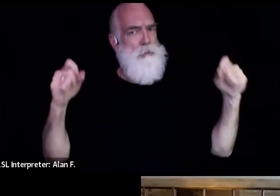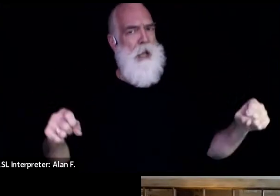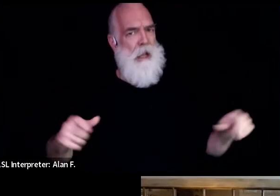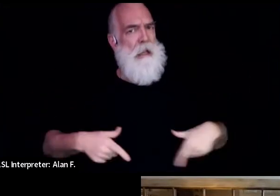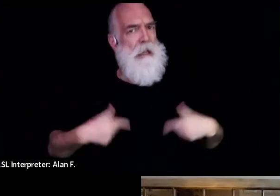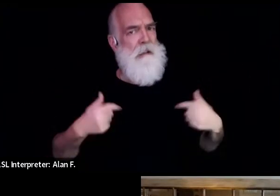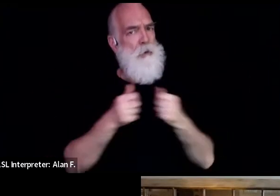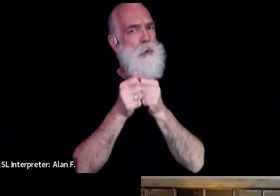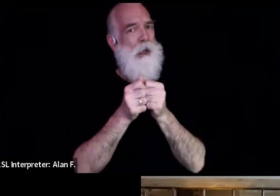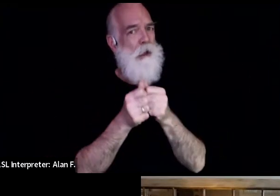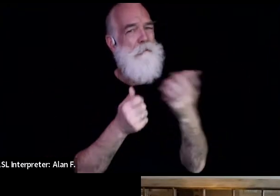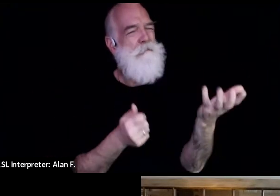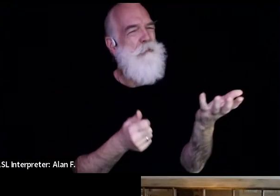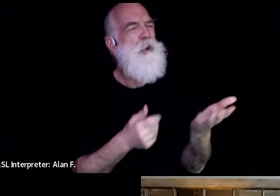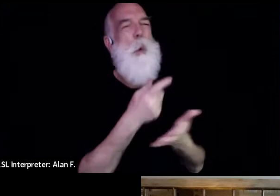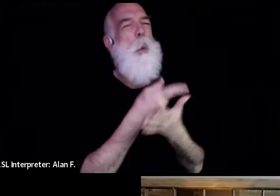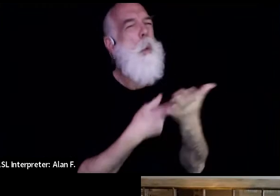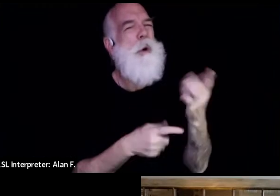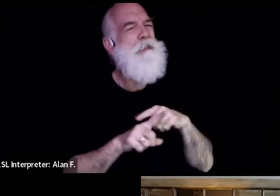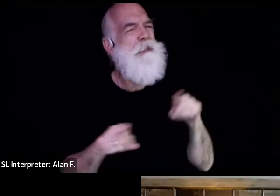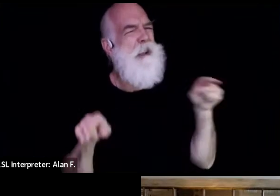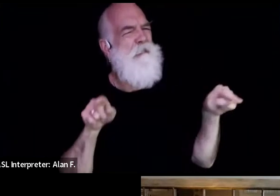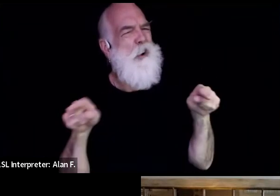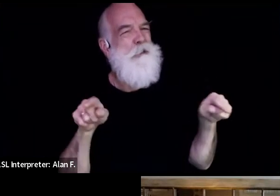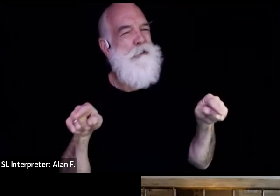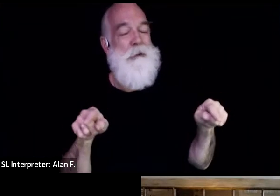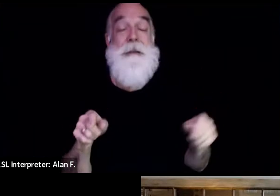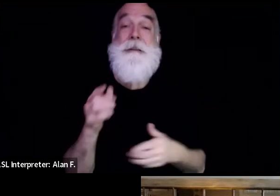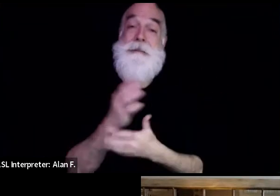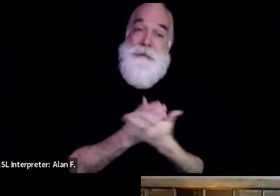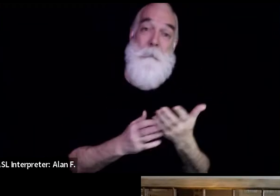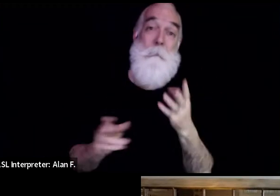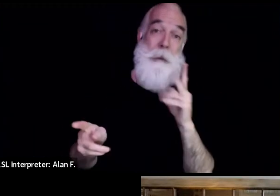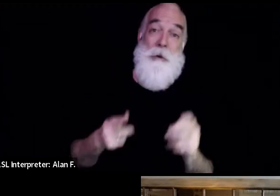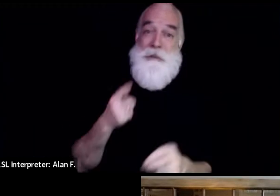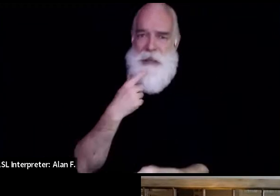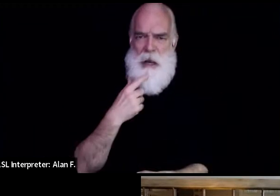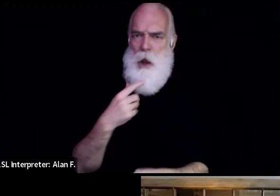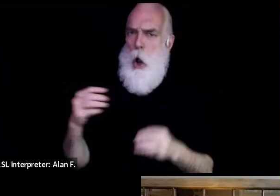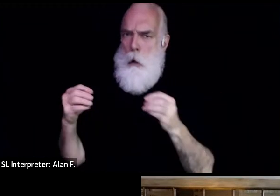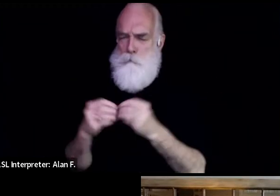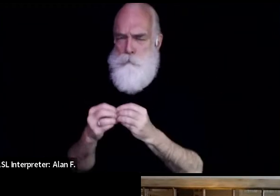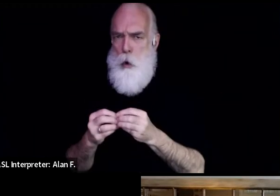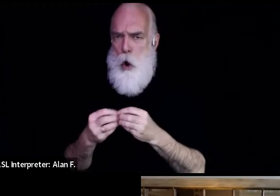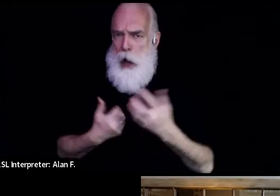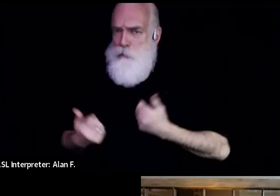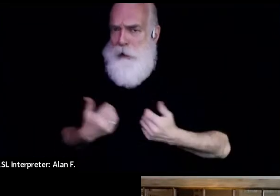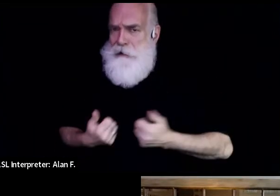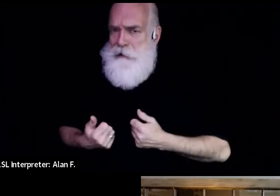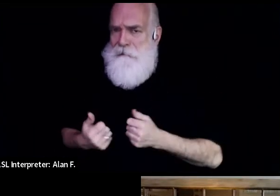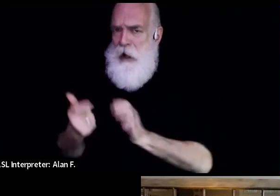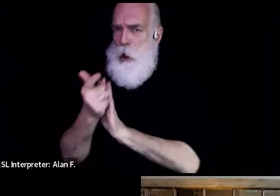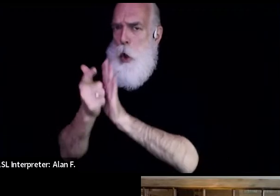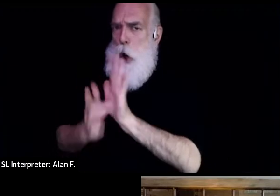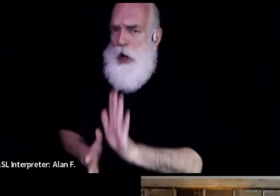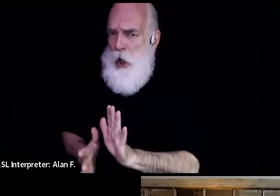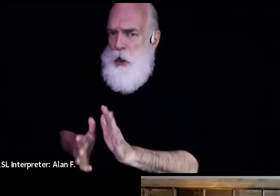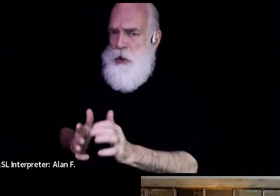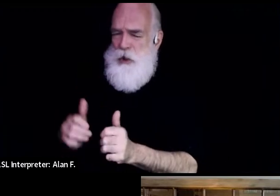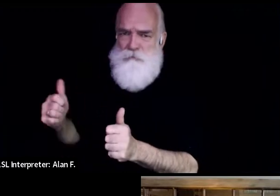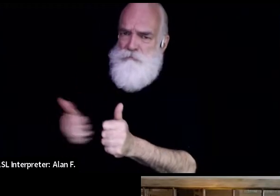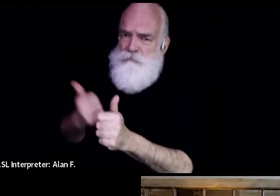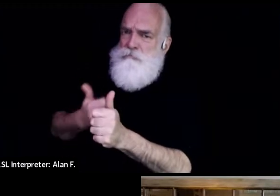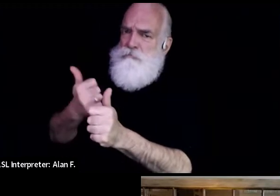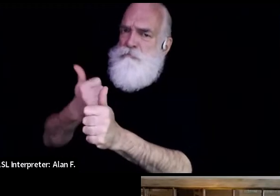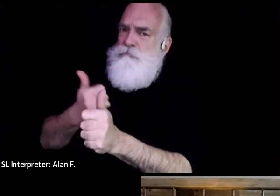you know, progressive prosecutors pursuing different policies on criminal justice are opening the doors to